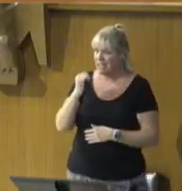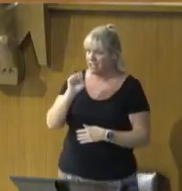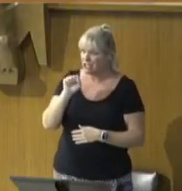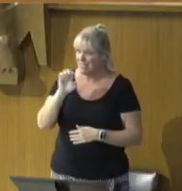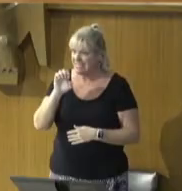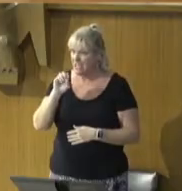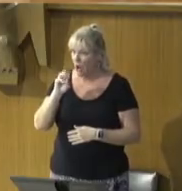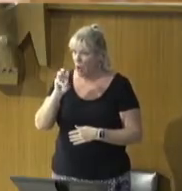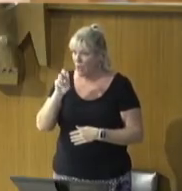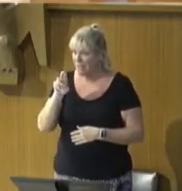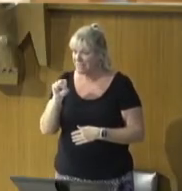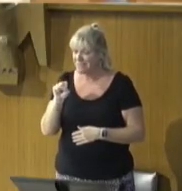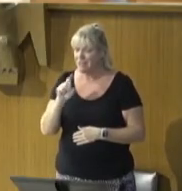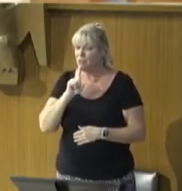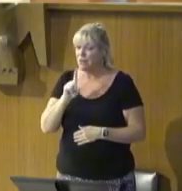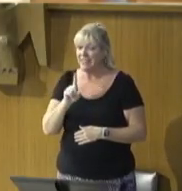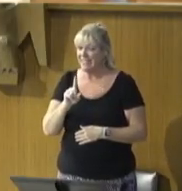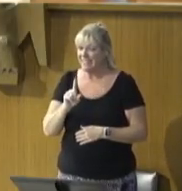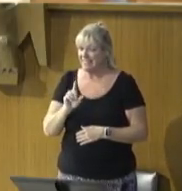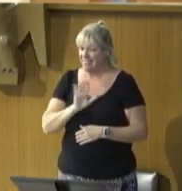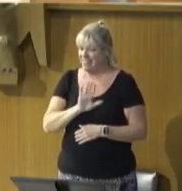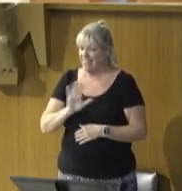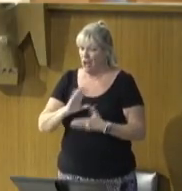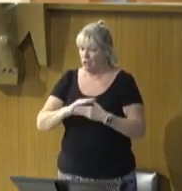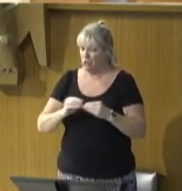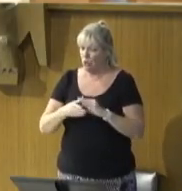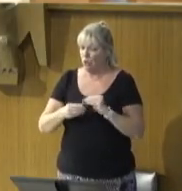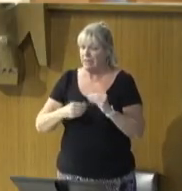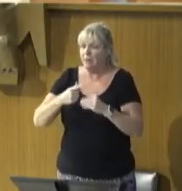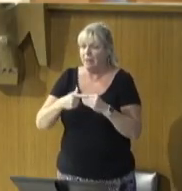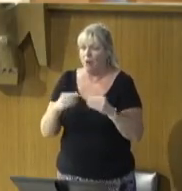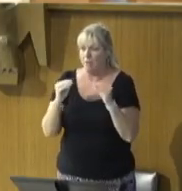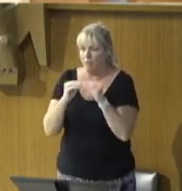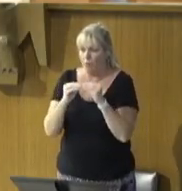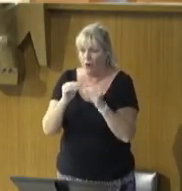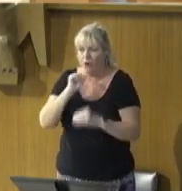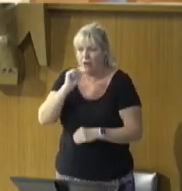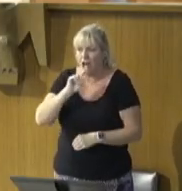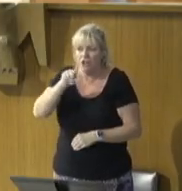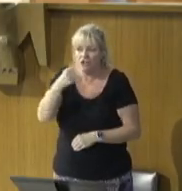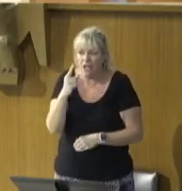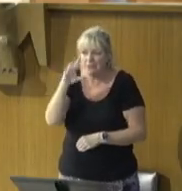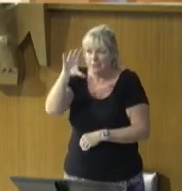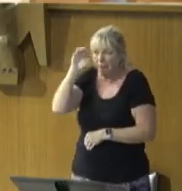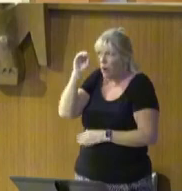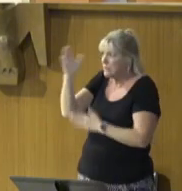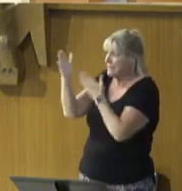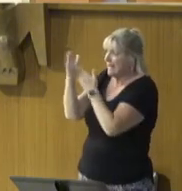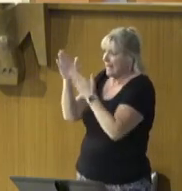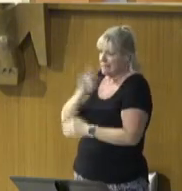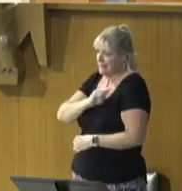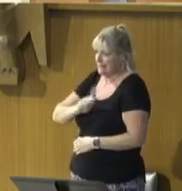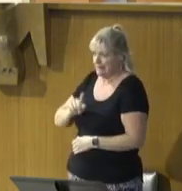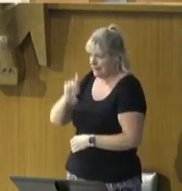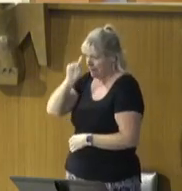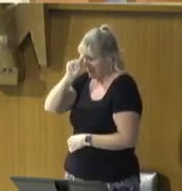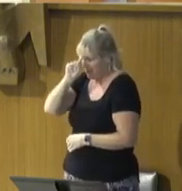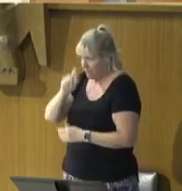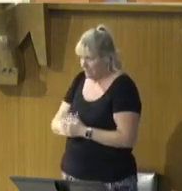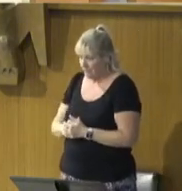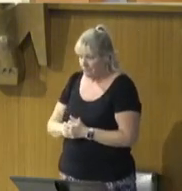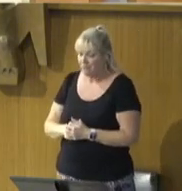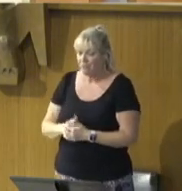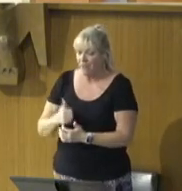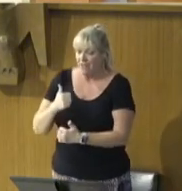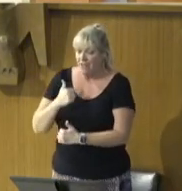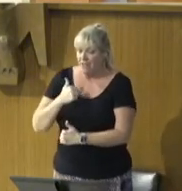this story is about so much more than Moses versus Pharaoh. When the Egyptians drown at the end of the story,